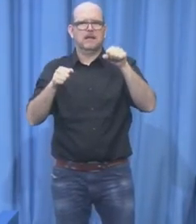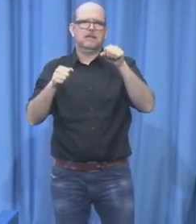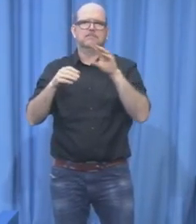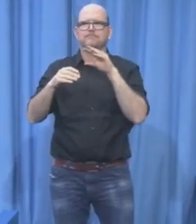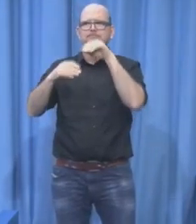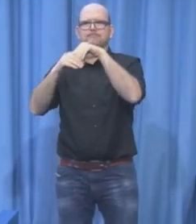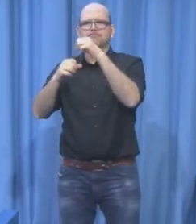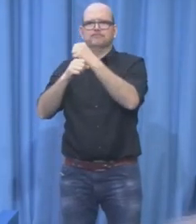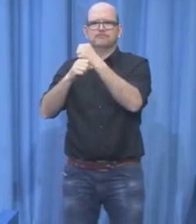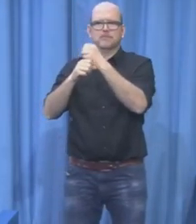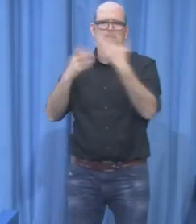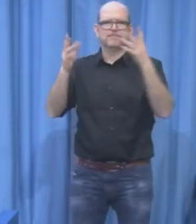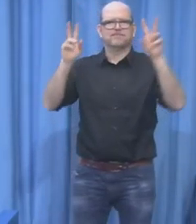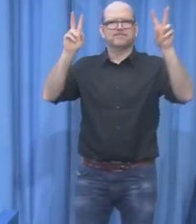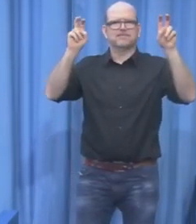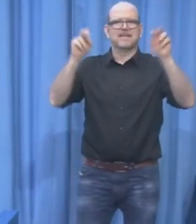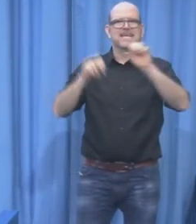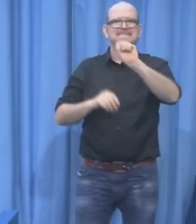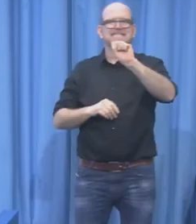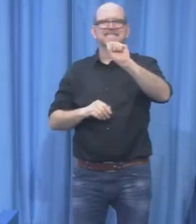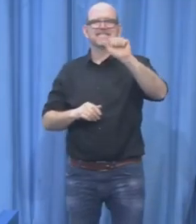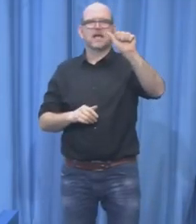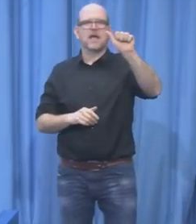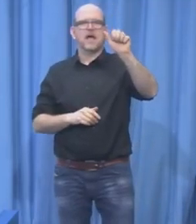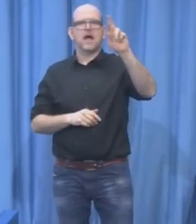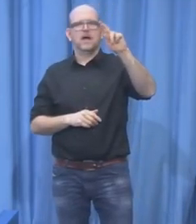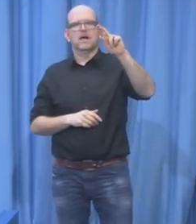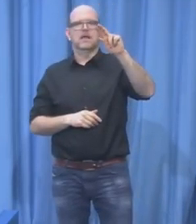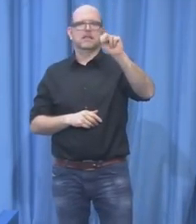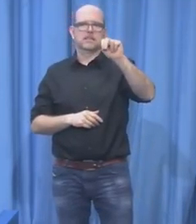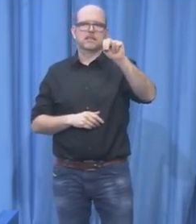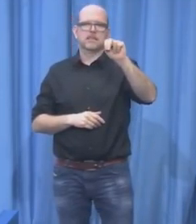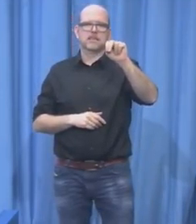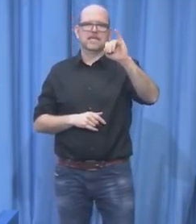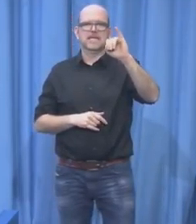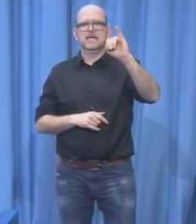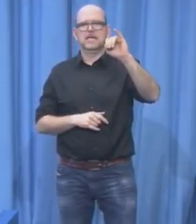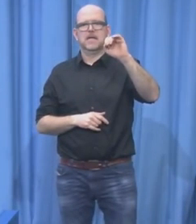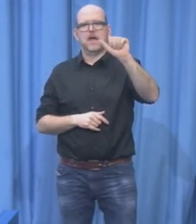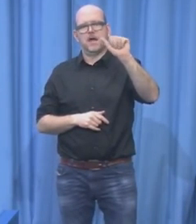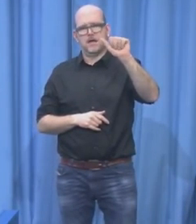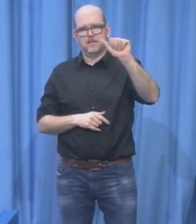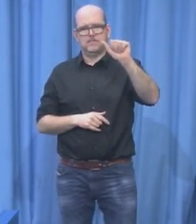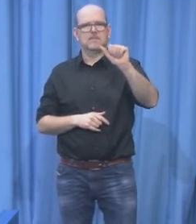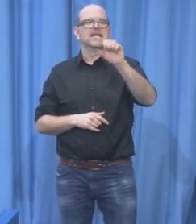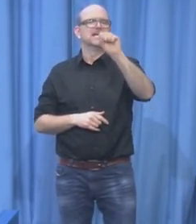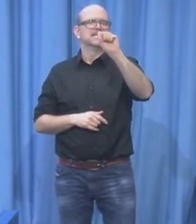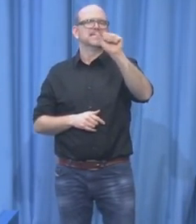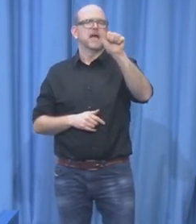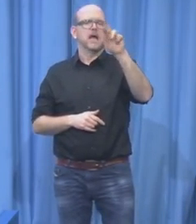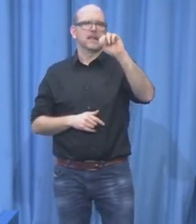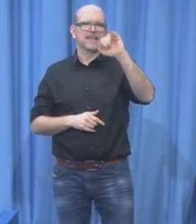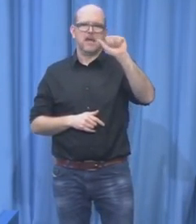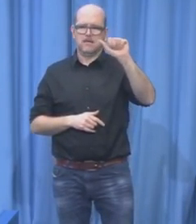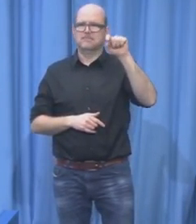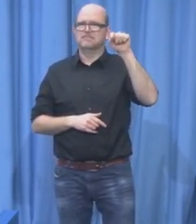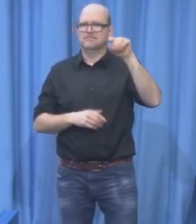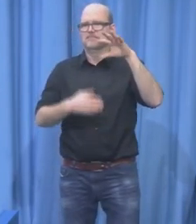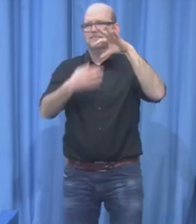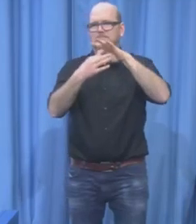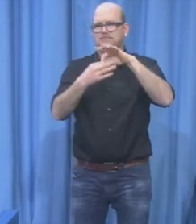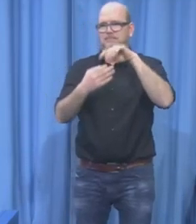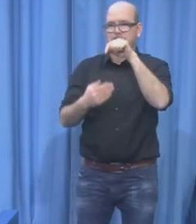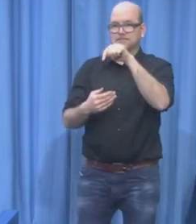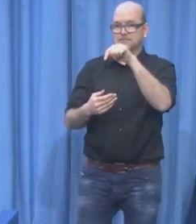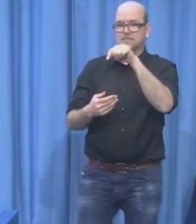disability and are in school and returning to school in the fall. So our students